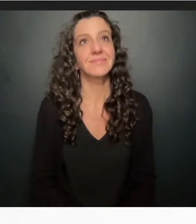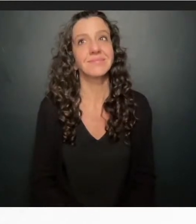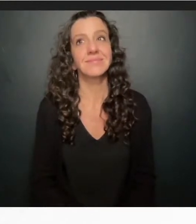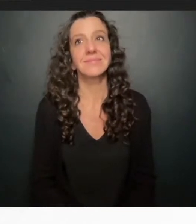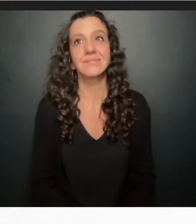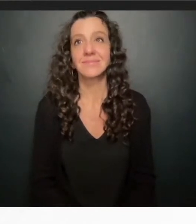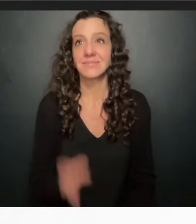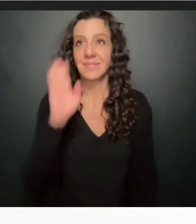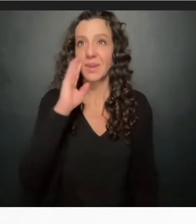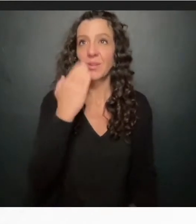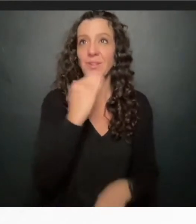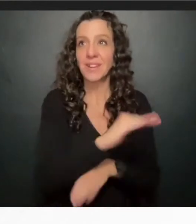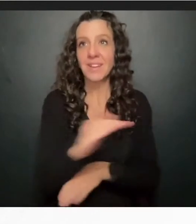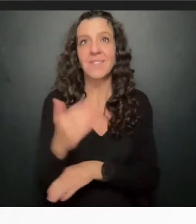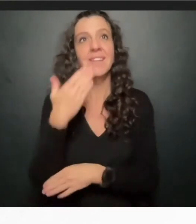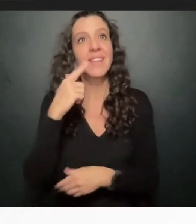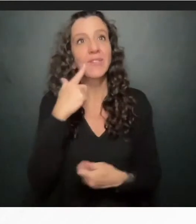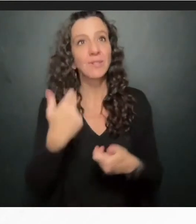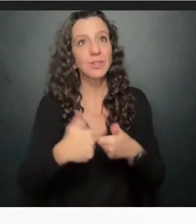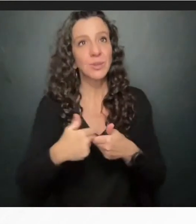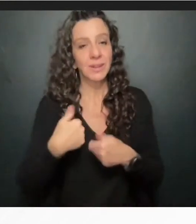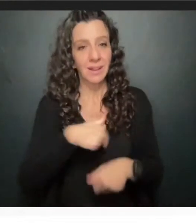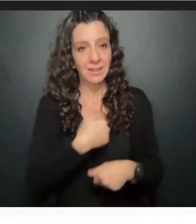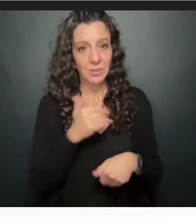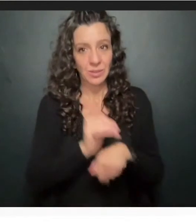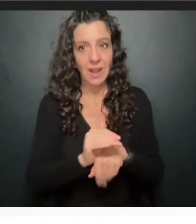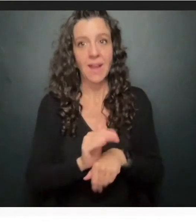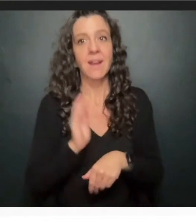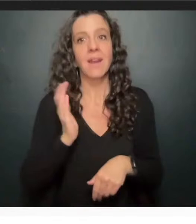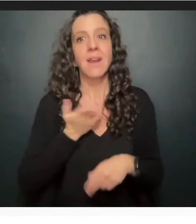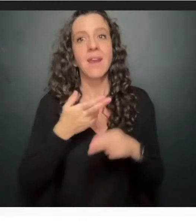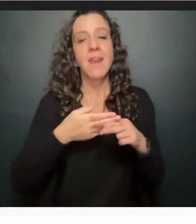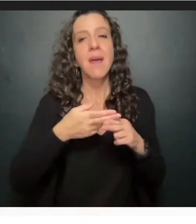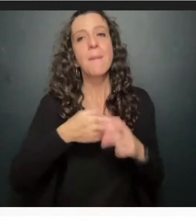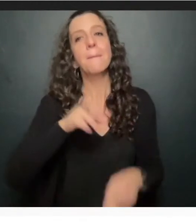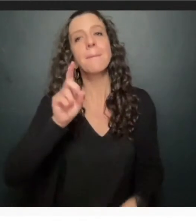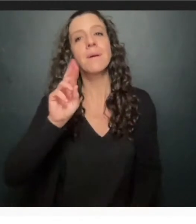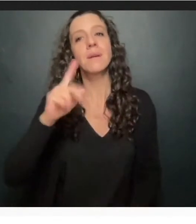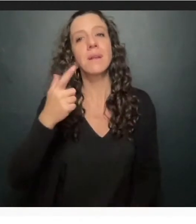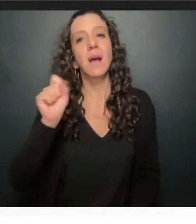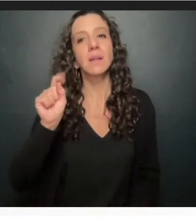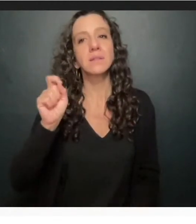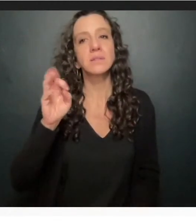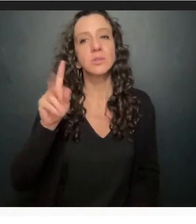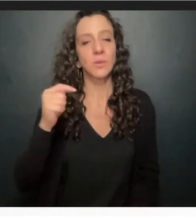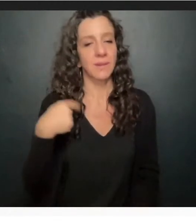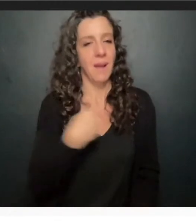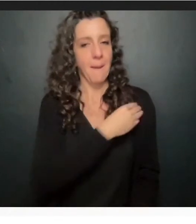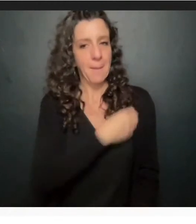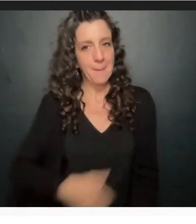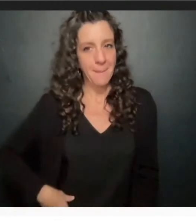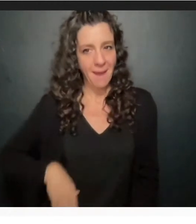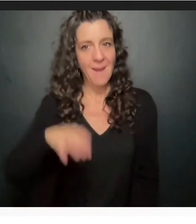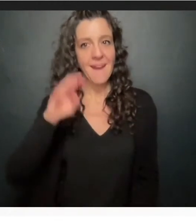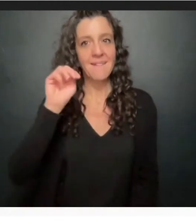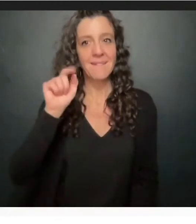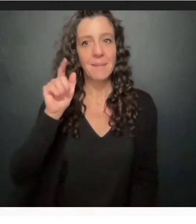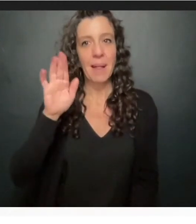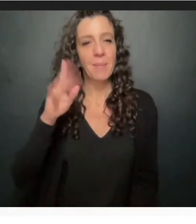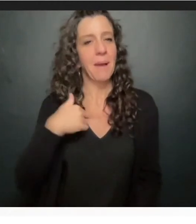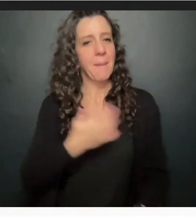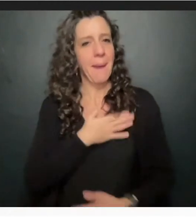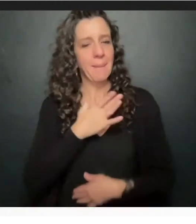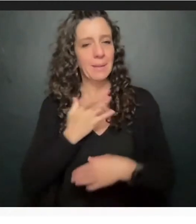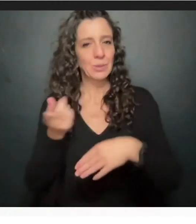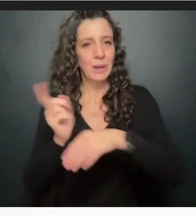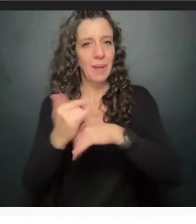Good evening, and thank you for joining us tonight. I'm Doug Stewart. I'm the mayor of Malibu, and I'm glad to be here with everyone this evening. I want to